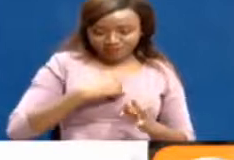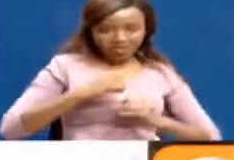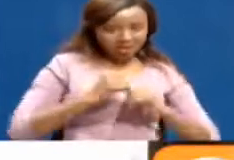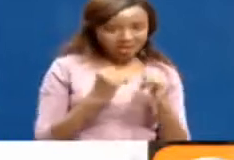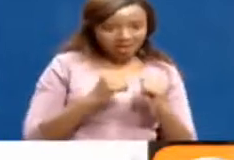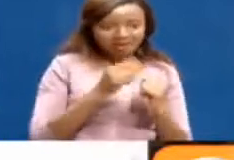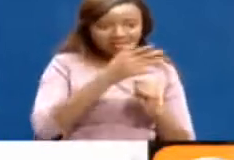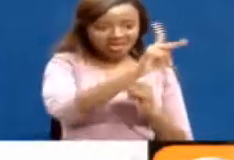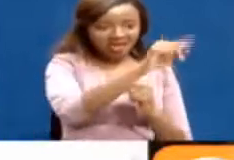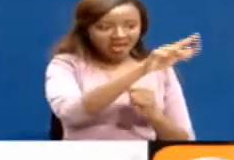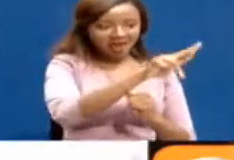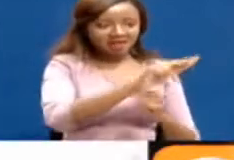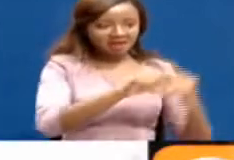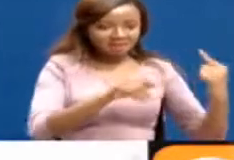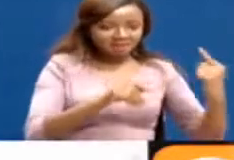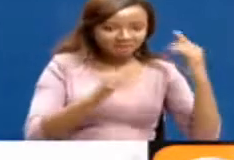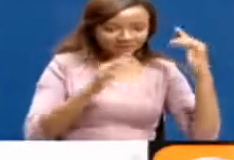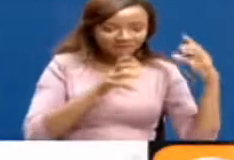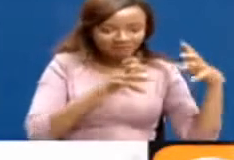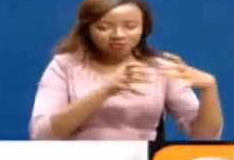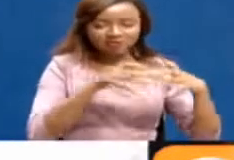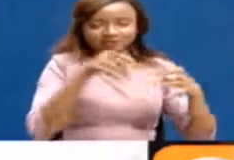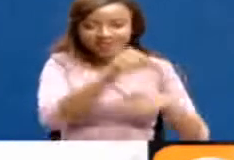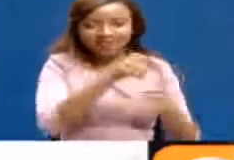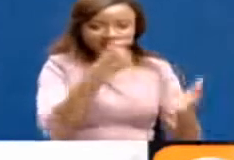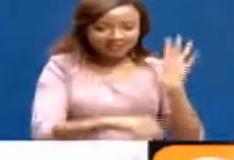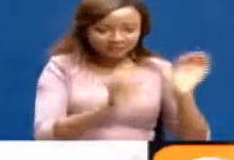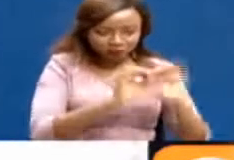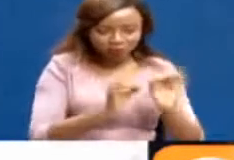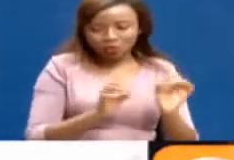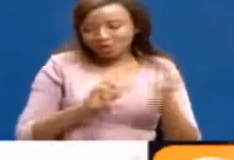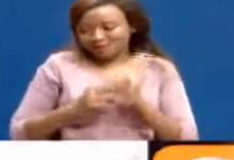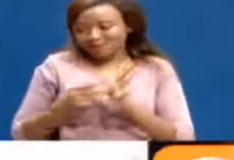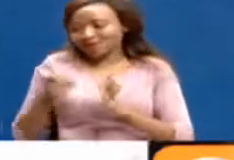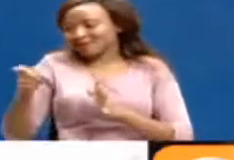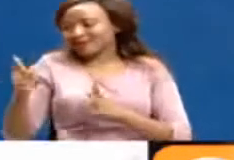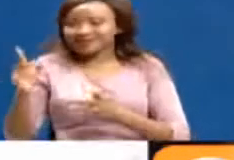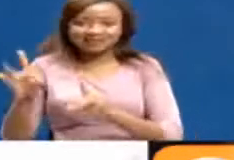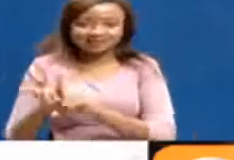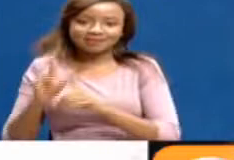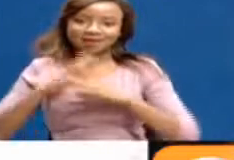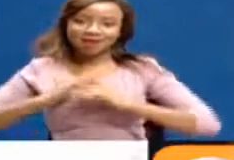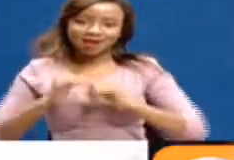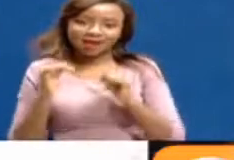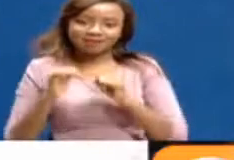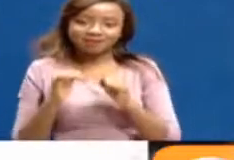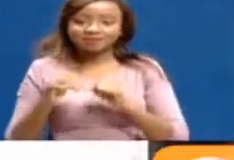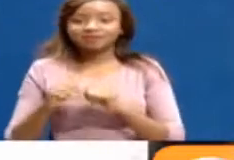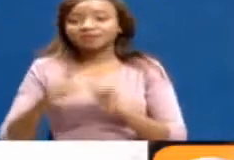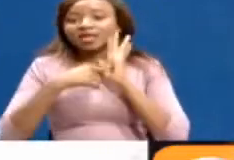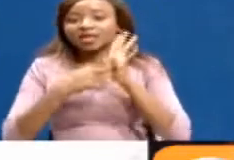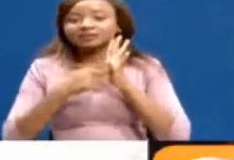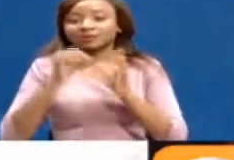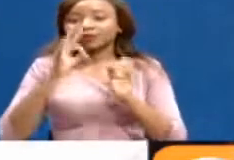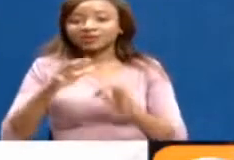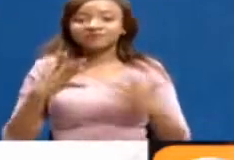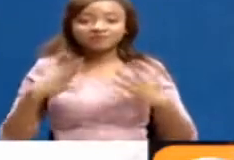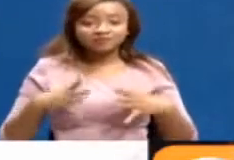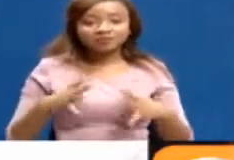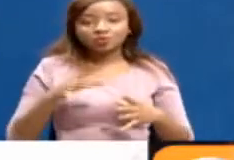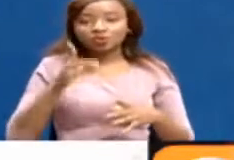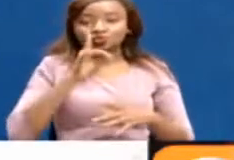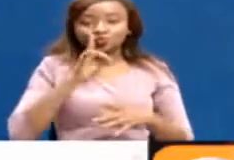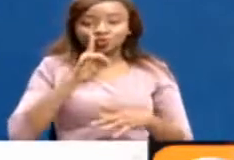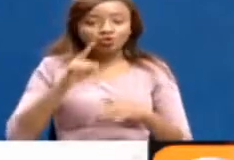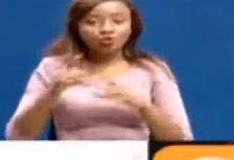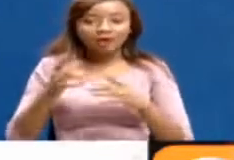course, will be happy and will be taken care of. Because if we start now chasing people tomorrow, the pandemic becomes worse. So it's